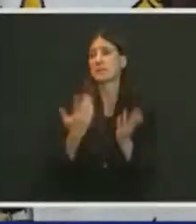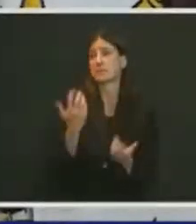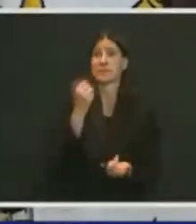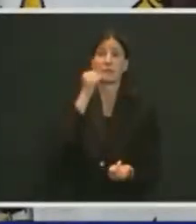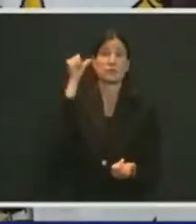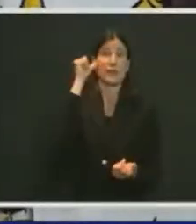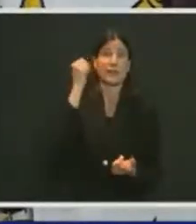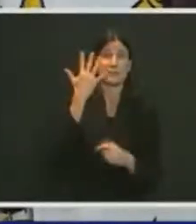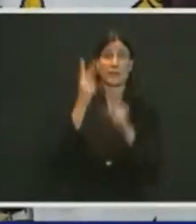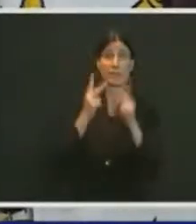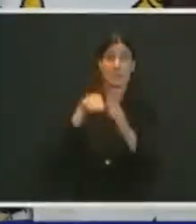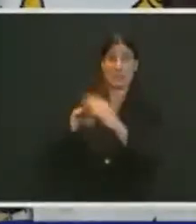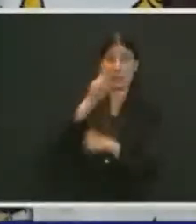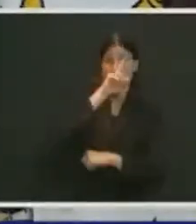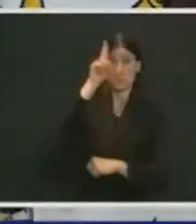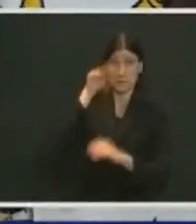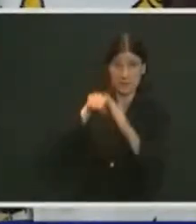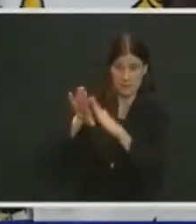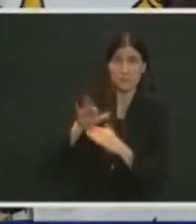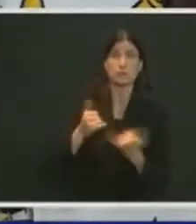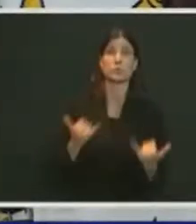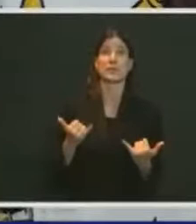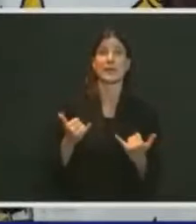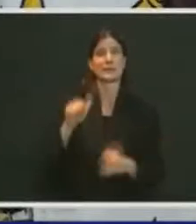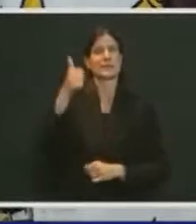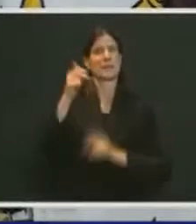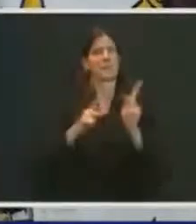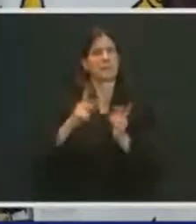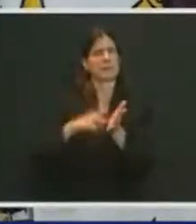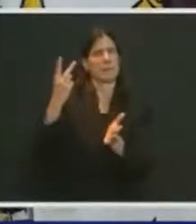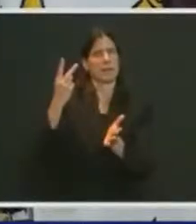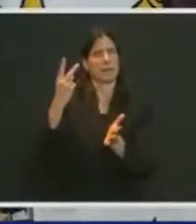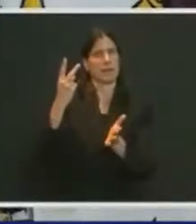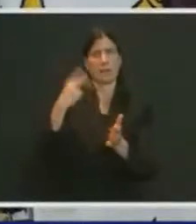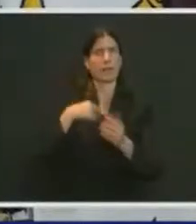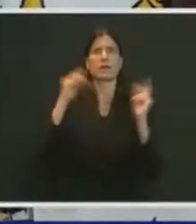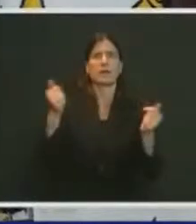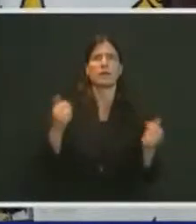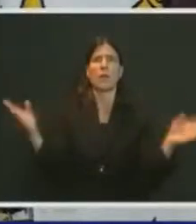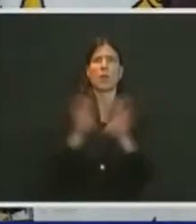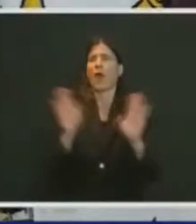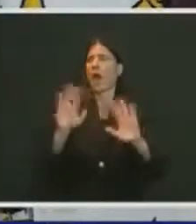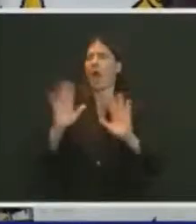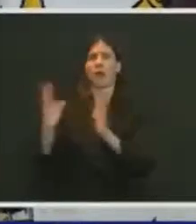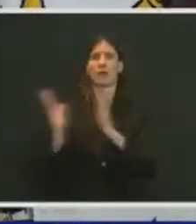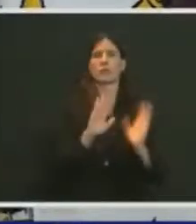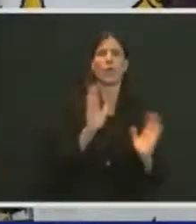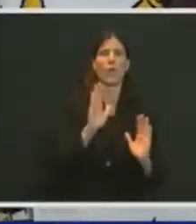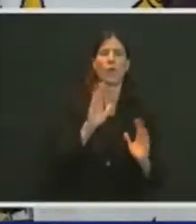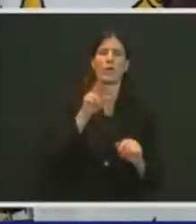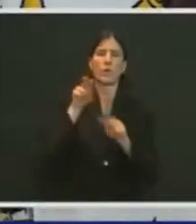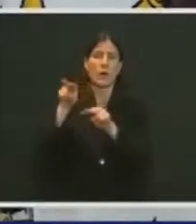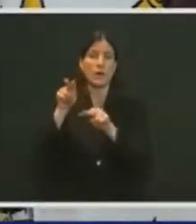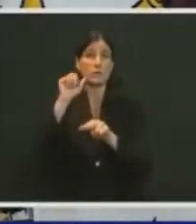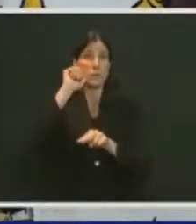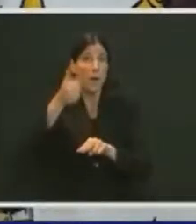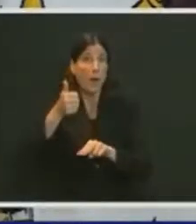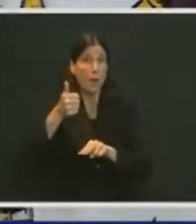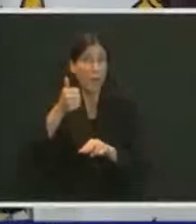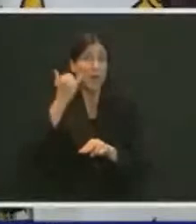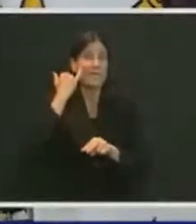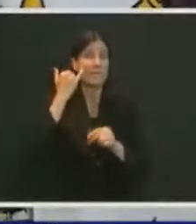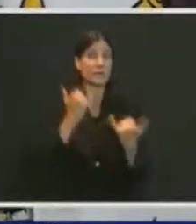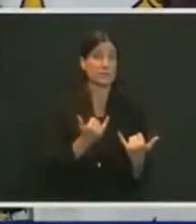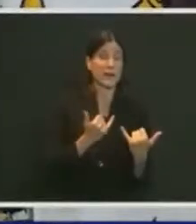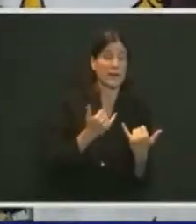offering these things, the doubling rate and metrics, so you have a sense of how we think about it, but it's common sense. If you go from 10 hospitalizations to